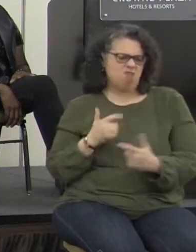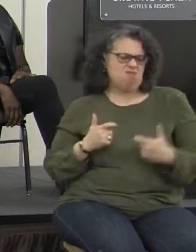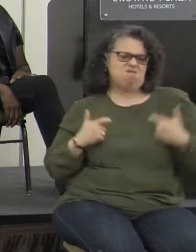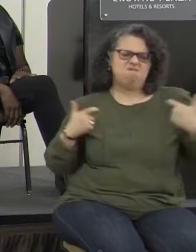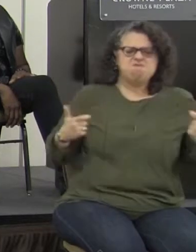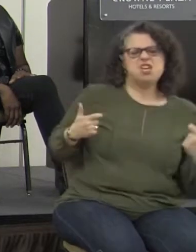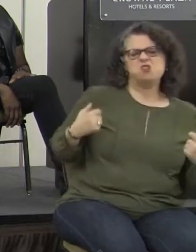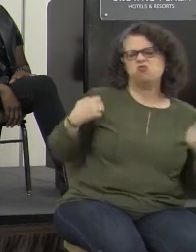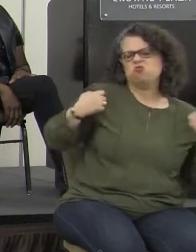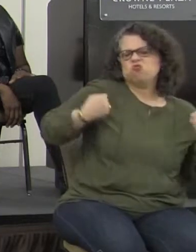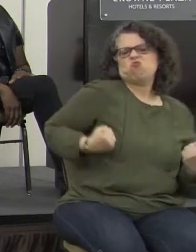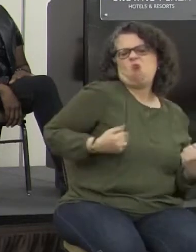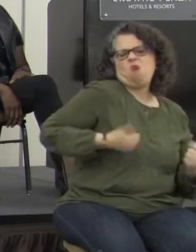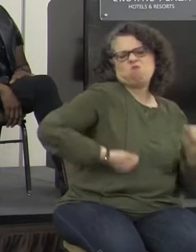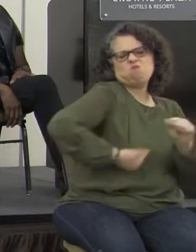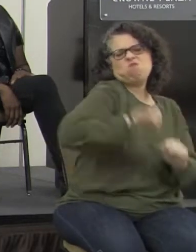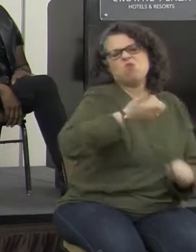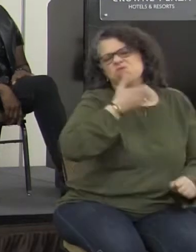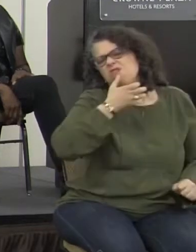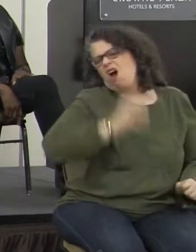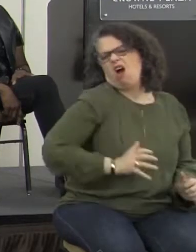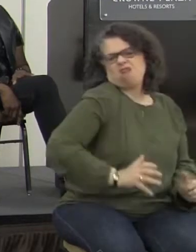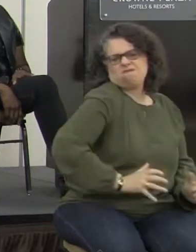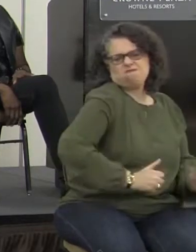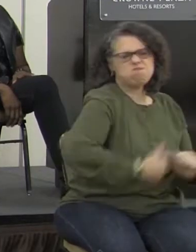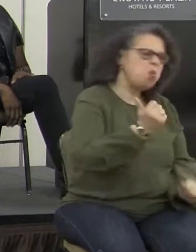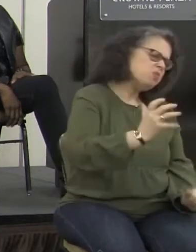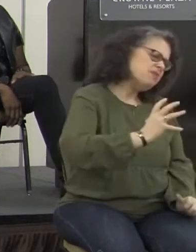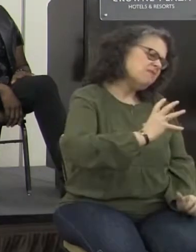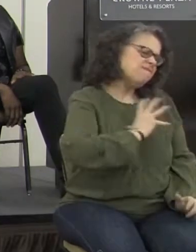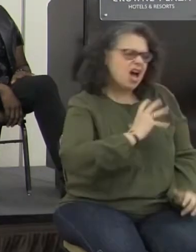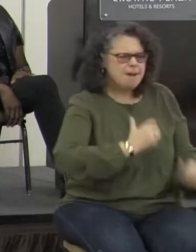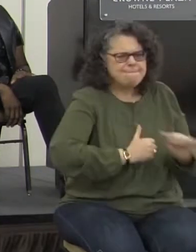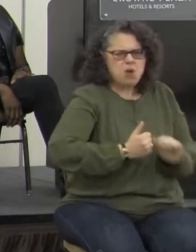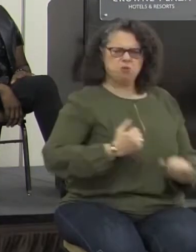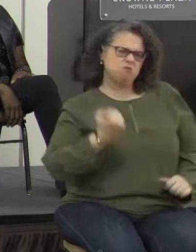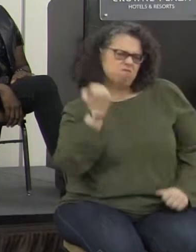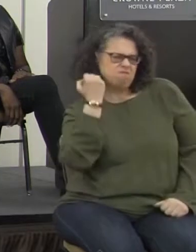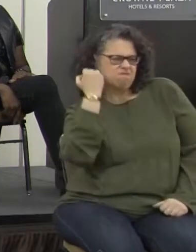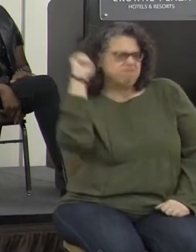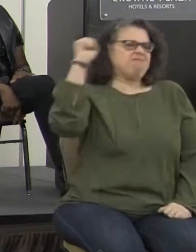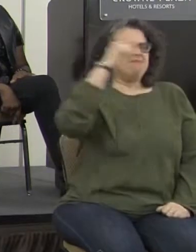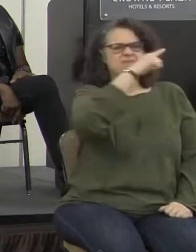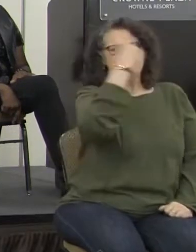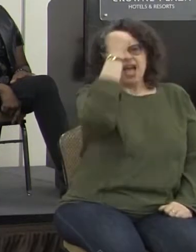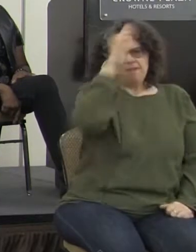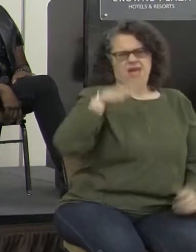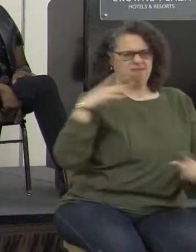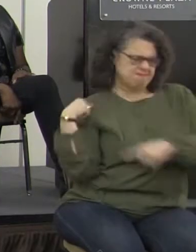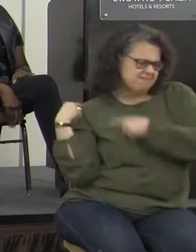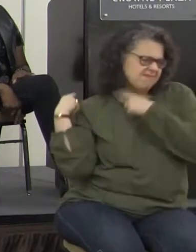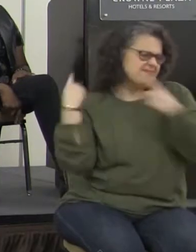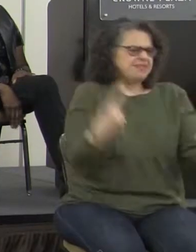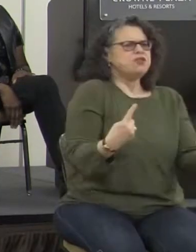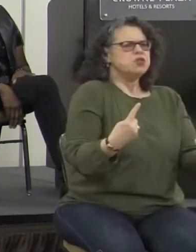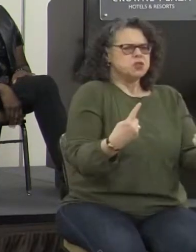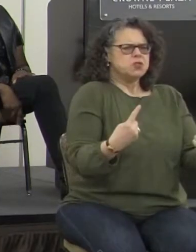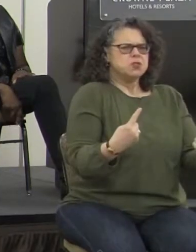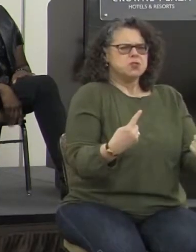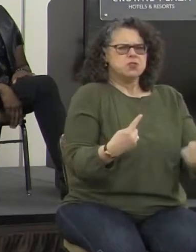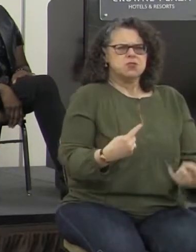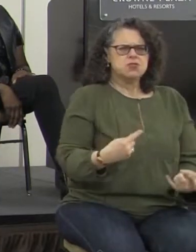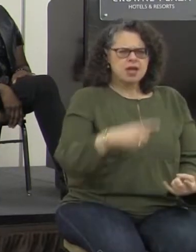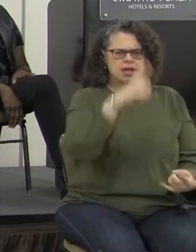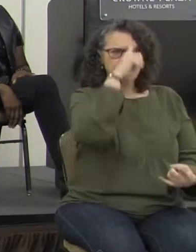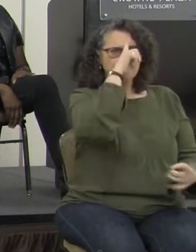biggest, strongest, hottest, finest, most defiant black man ever. And that's what I